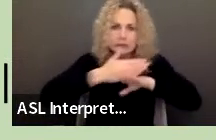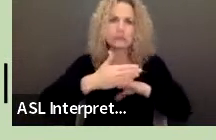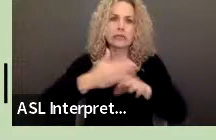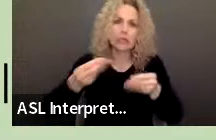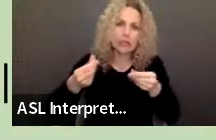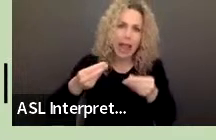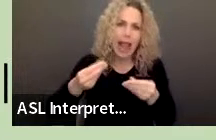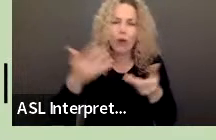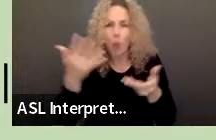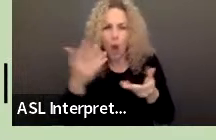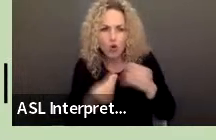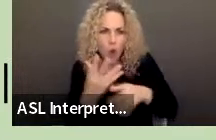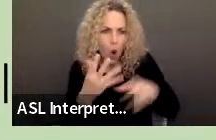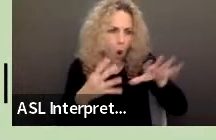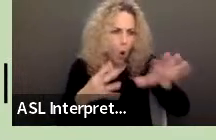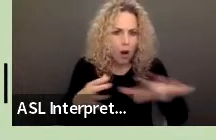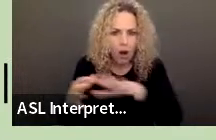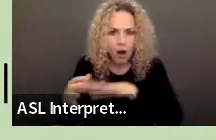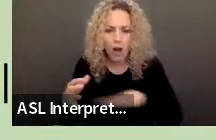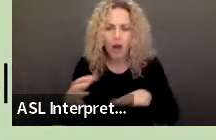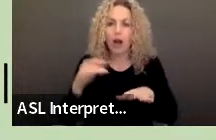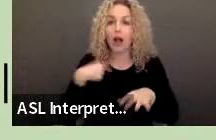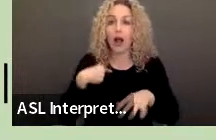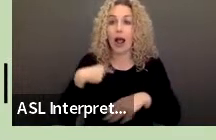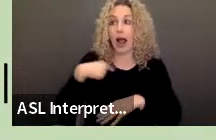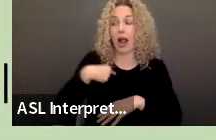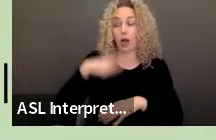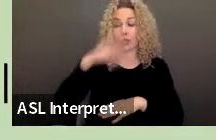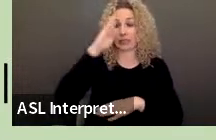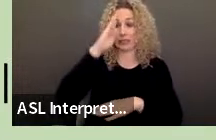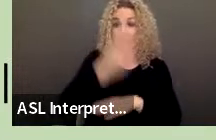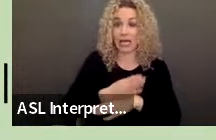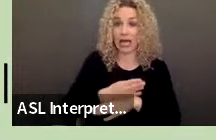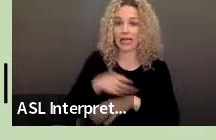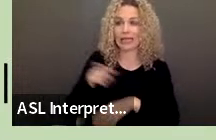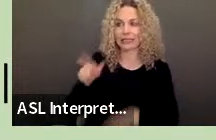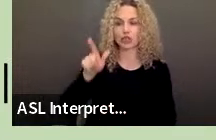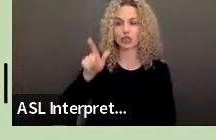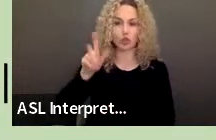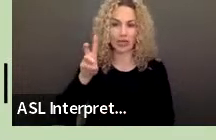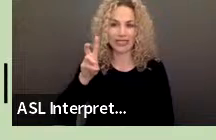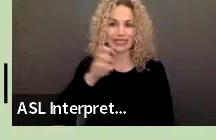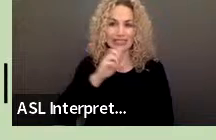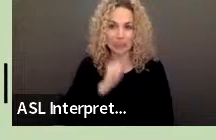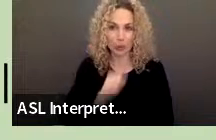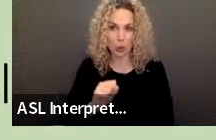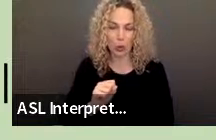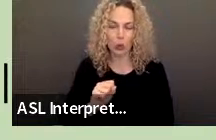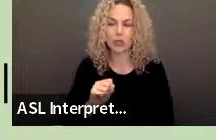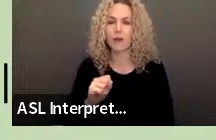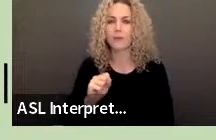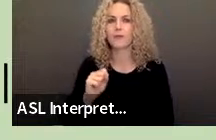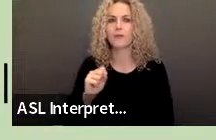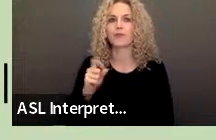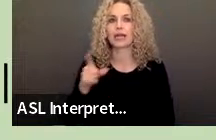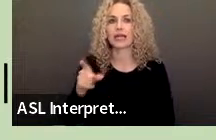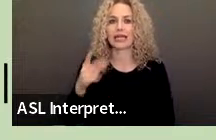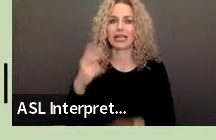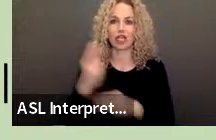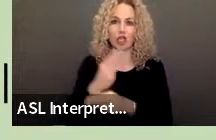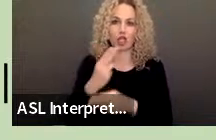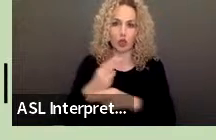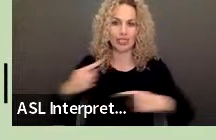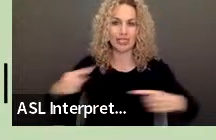what would grow well here, our son, who is a 26-year-old young man who uses a